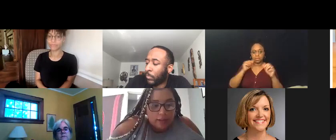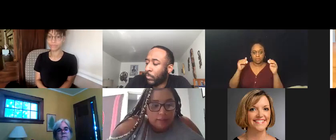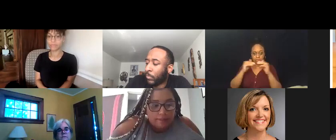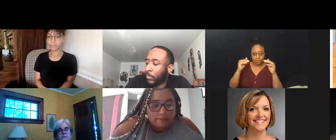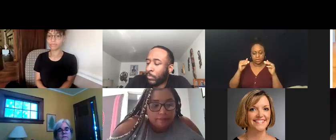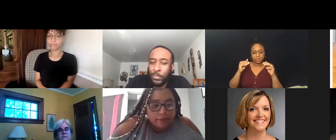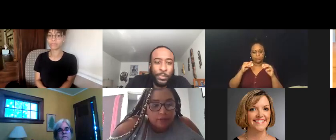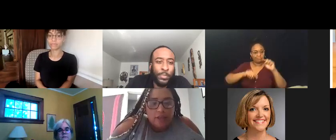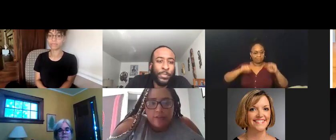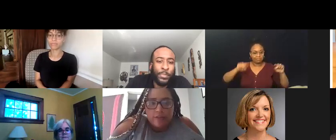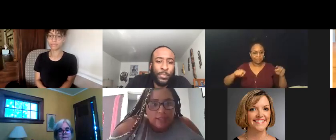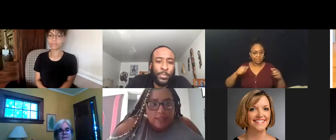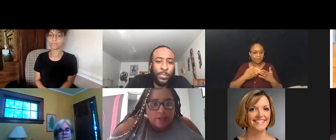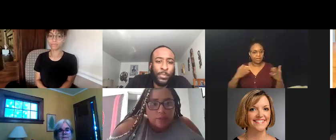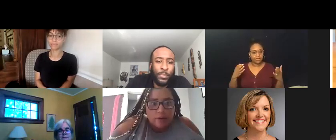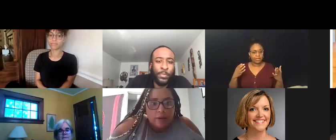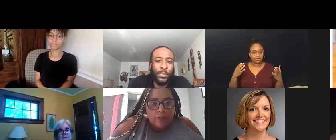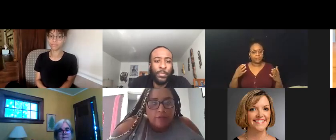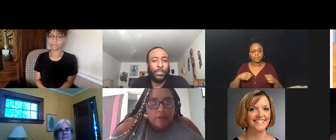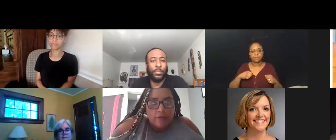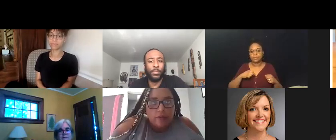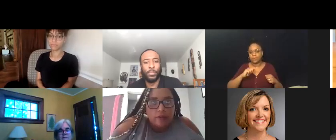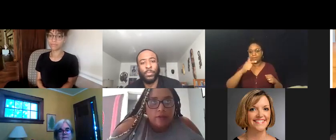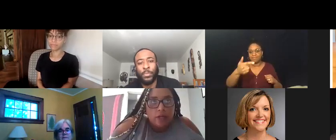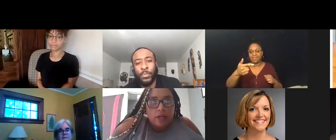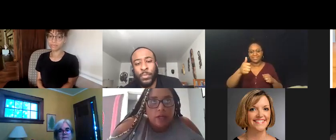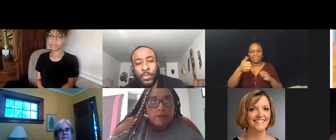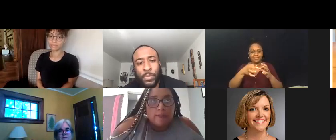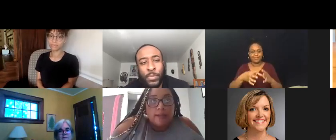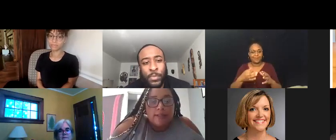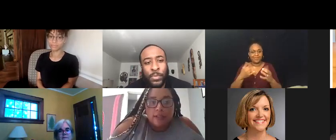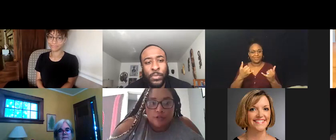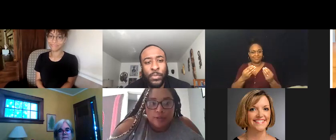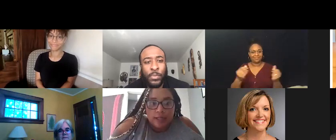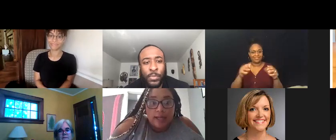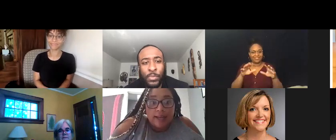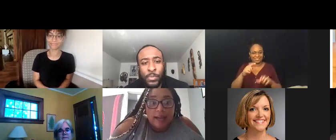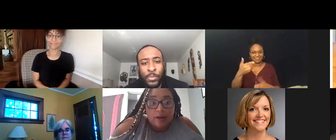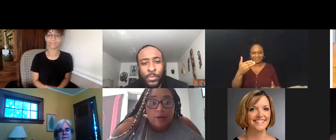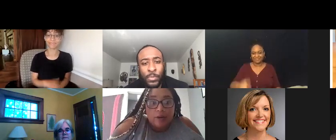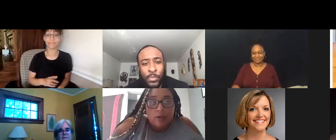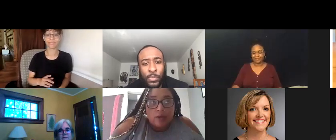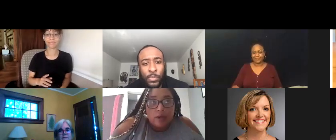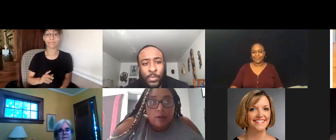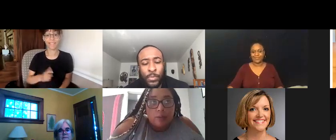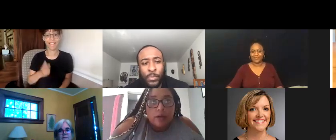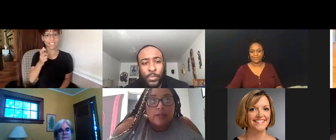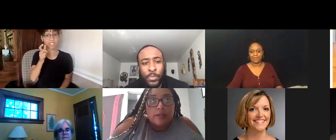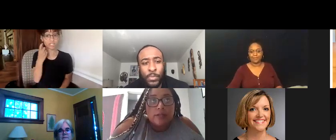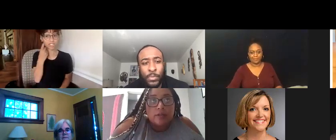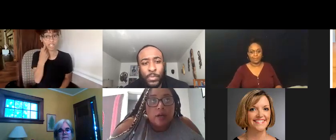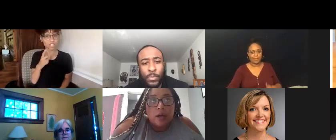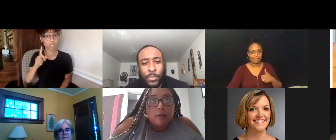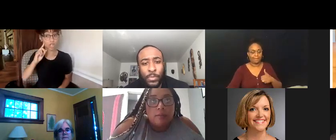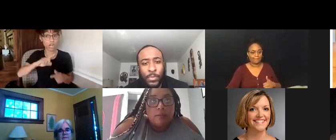things. The other day I was listening to one about the response to Katrina and how it